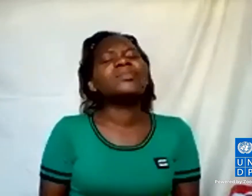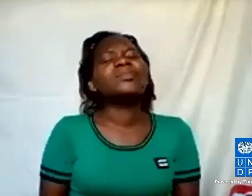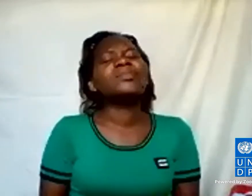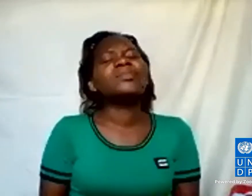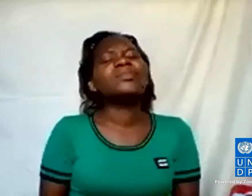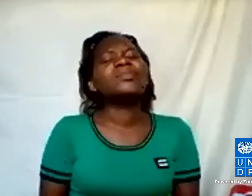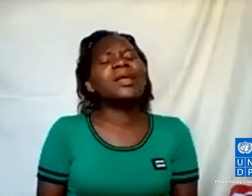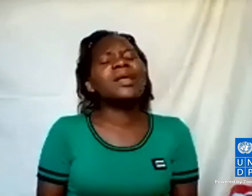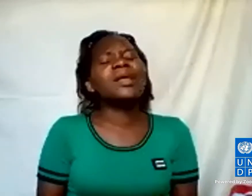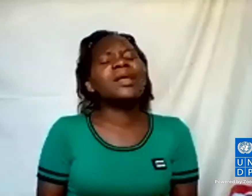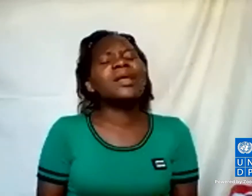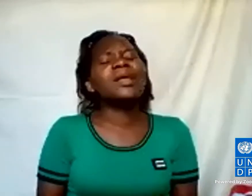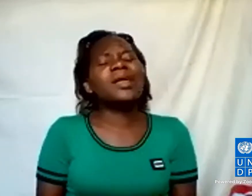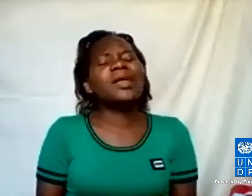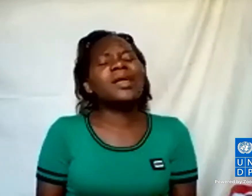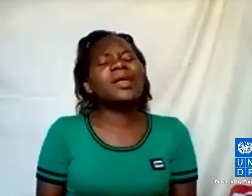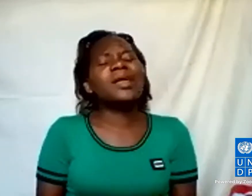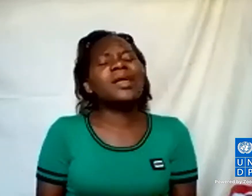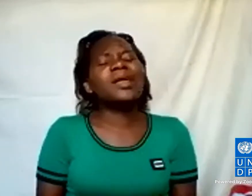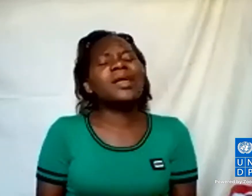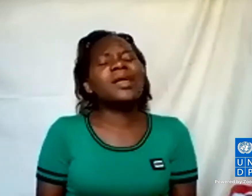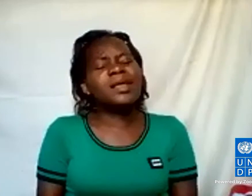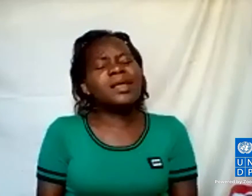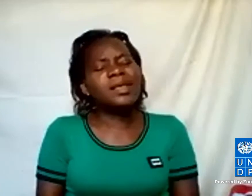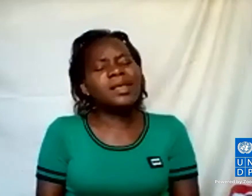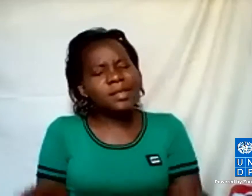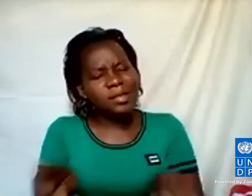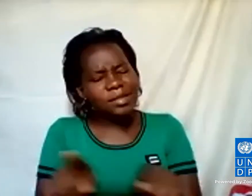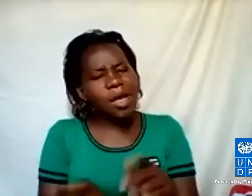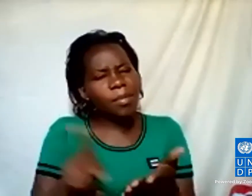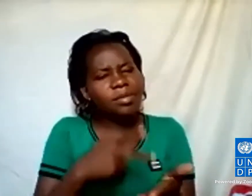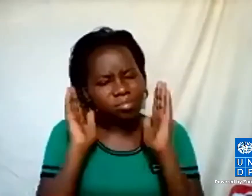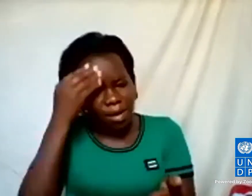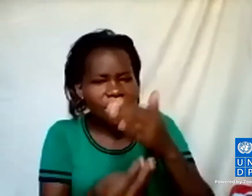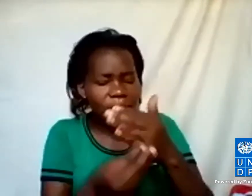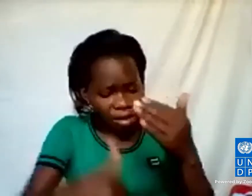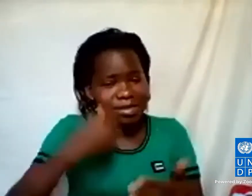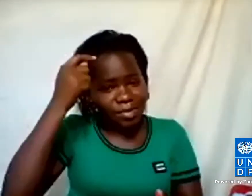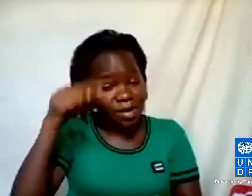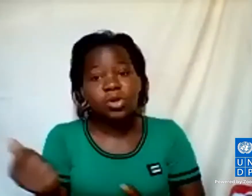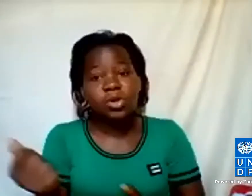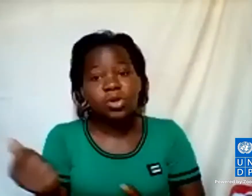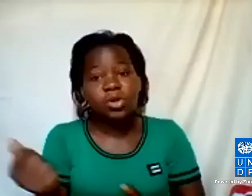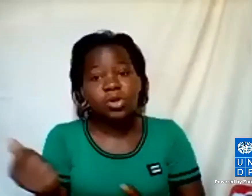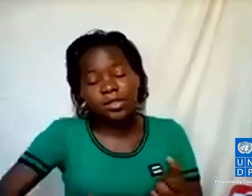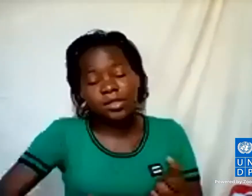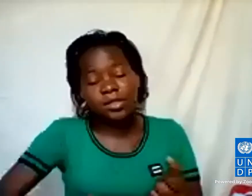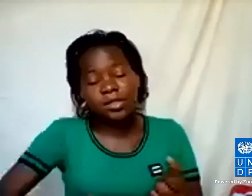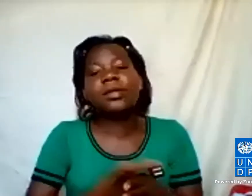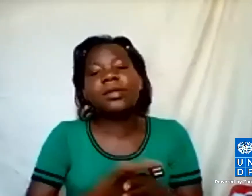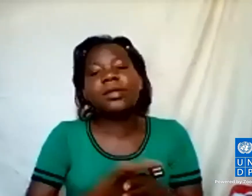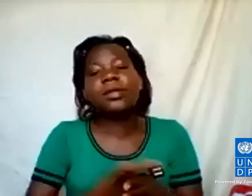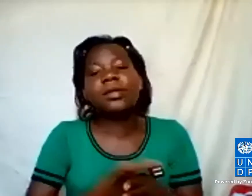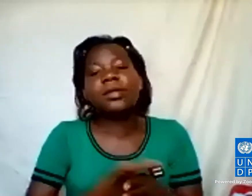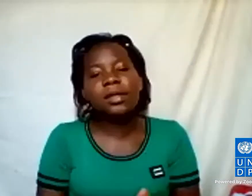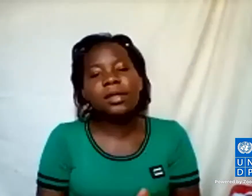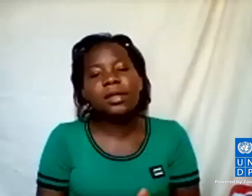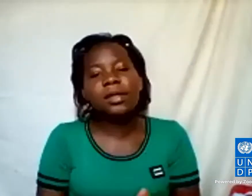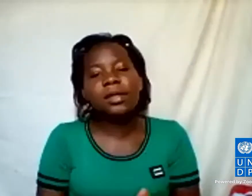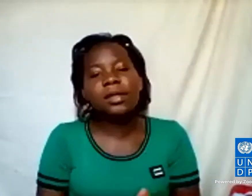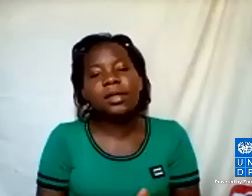you're doing, you as an entrepreneur, okay? And ensure that you drive your own business there. As we're into this manufacture, we are